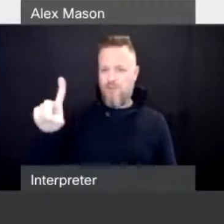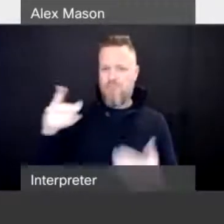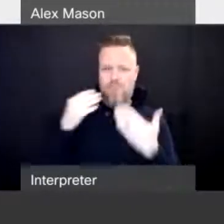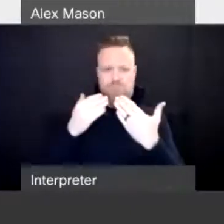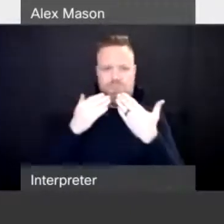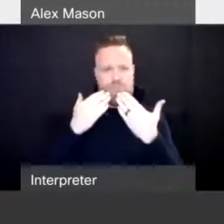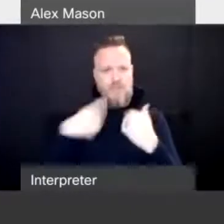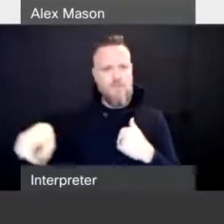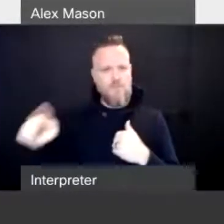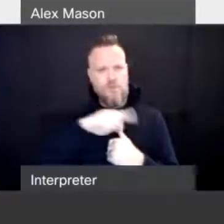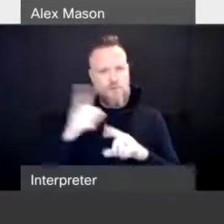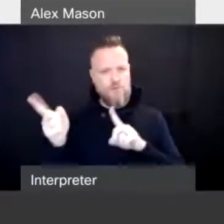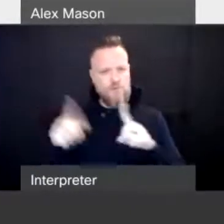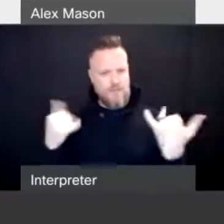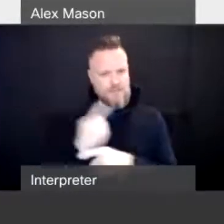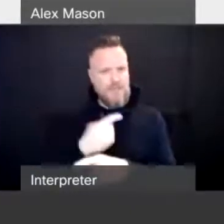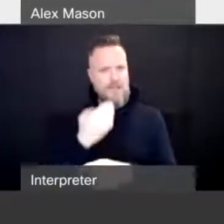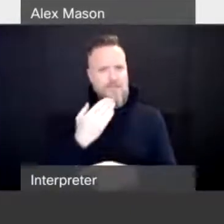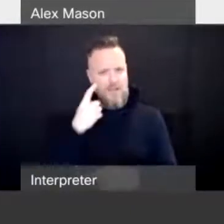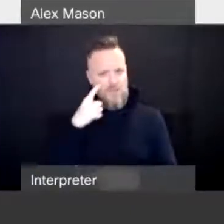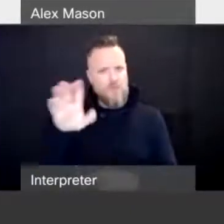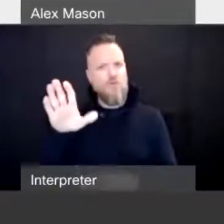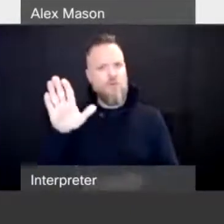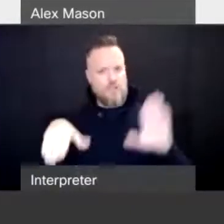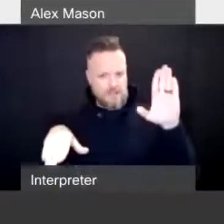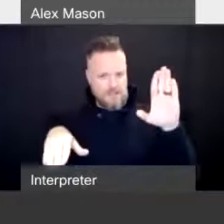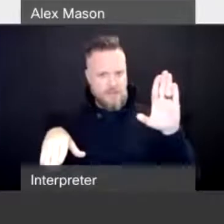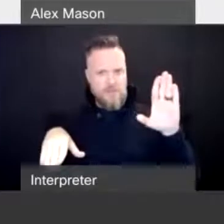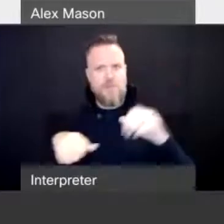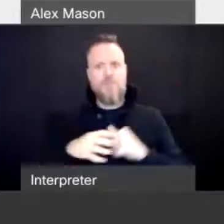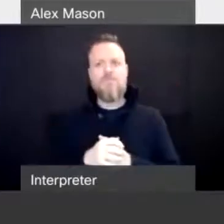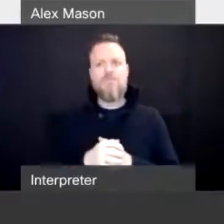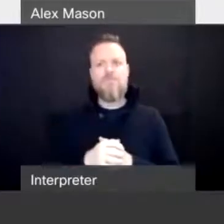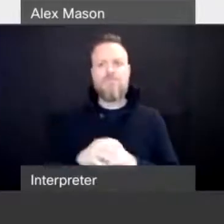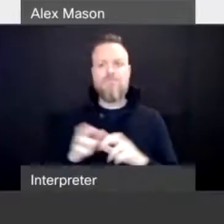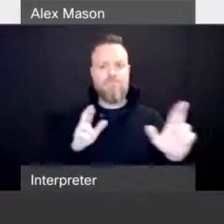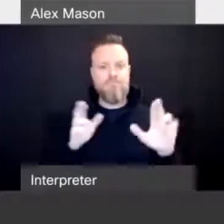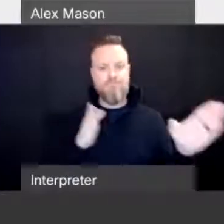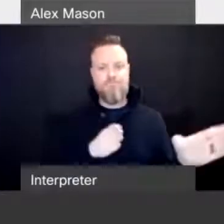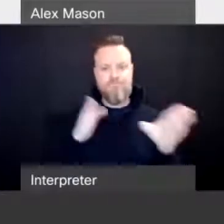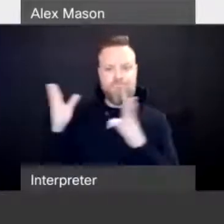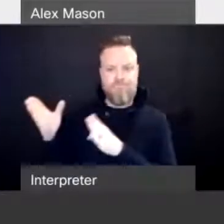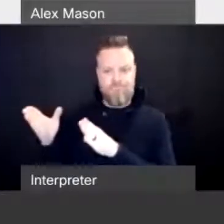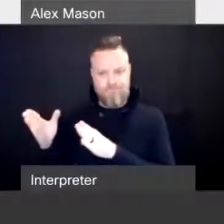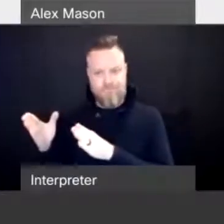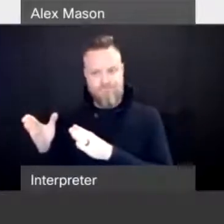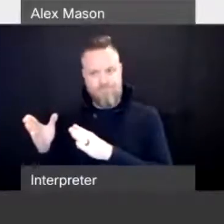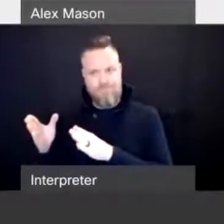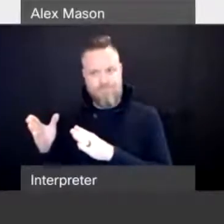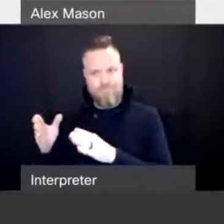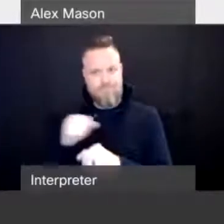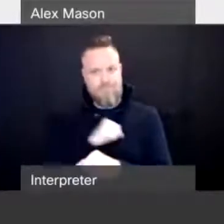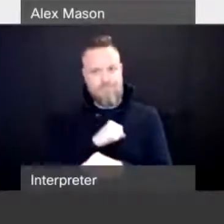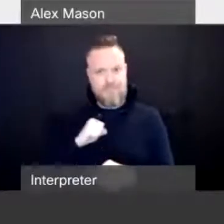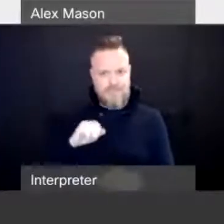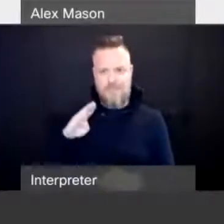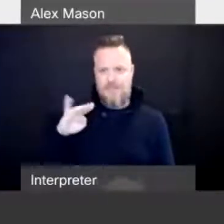were with us today for testimony. And we are going to move on to Senate